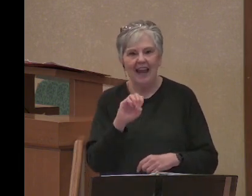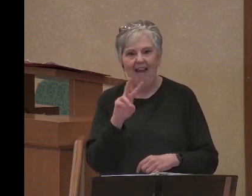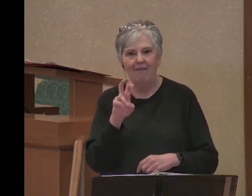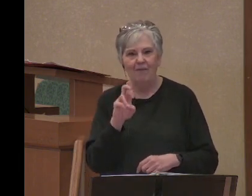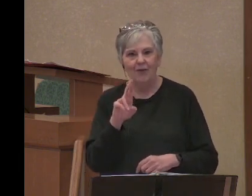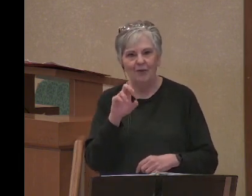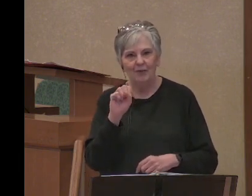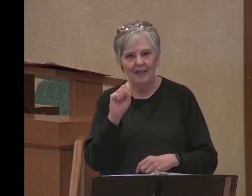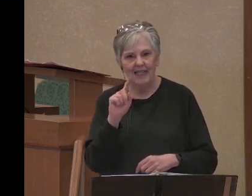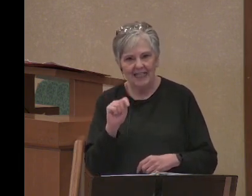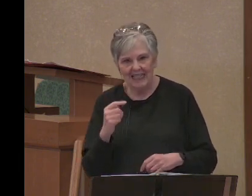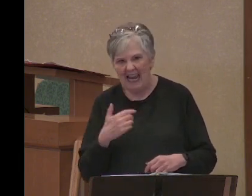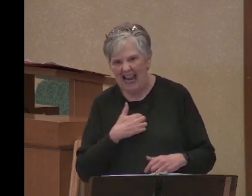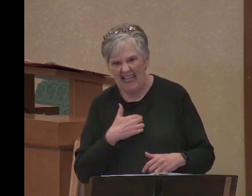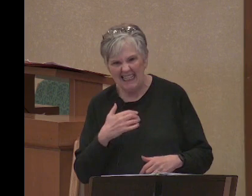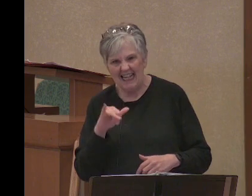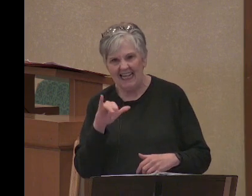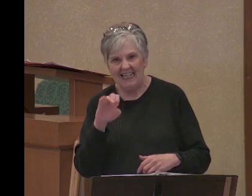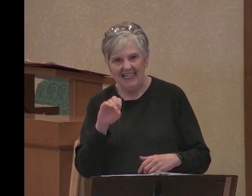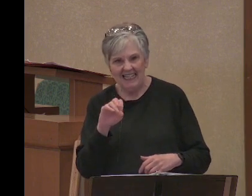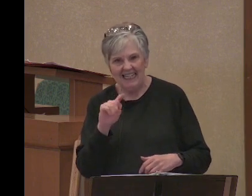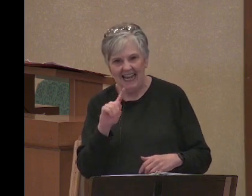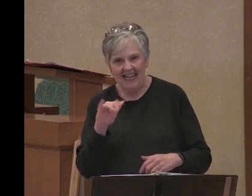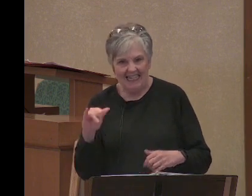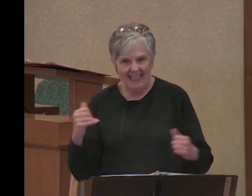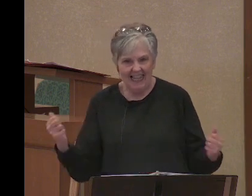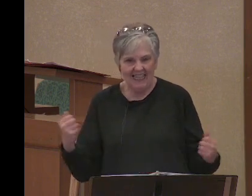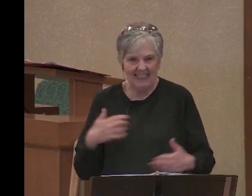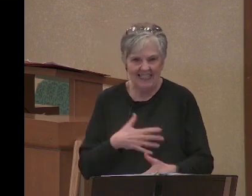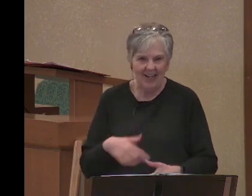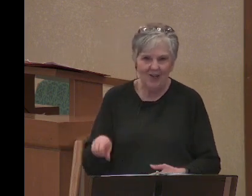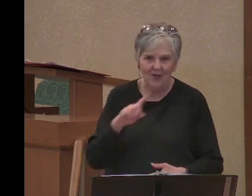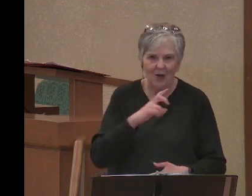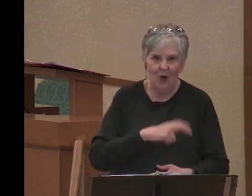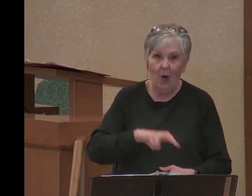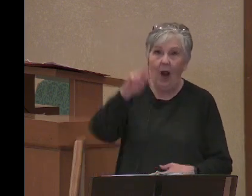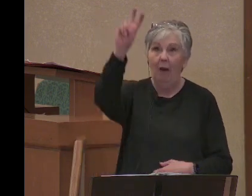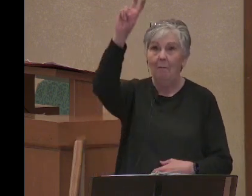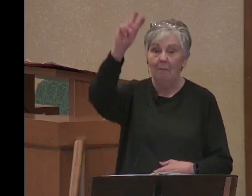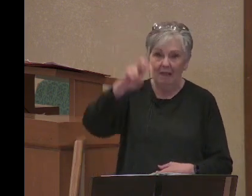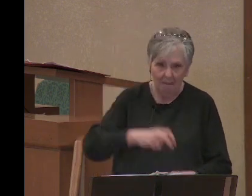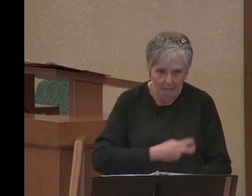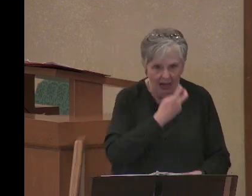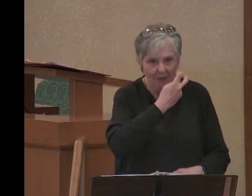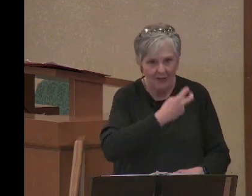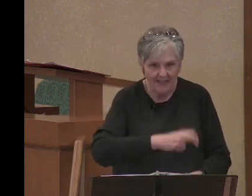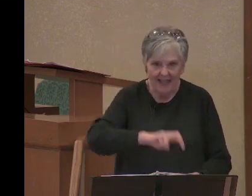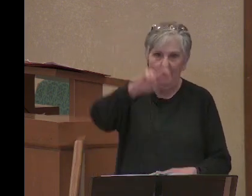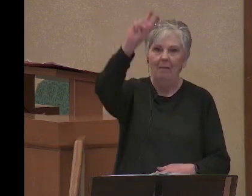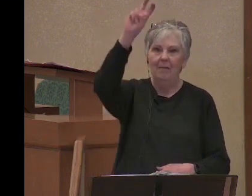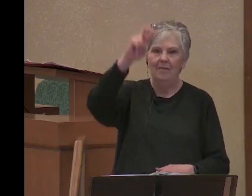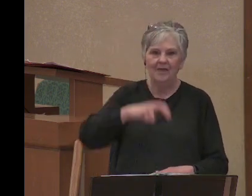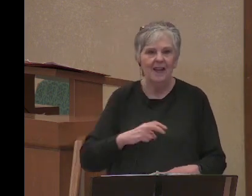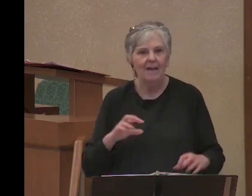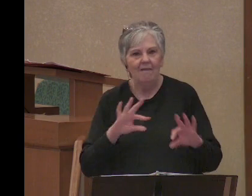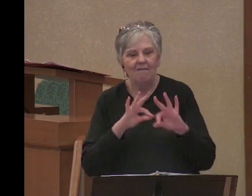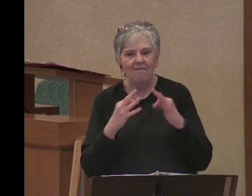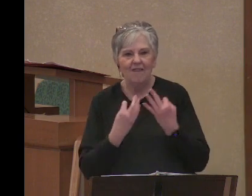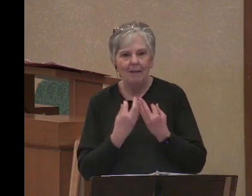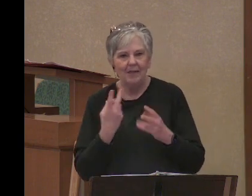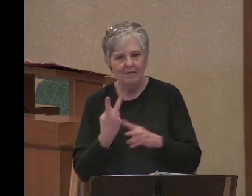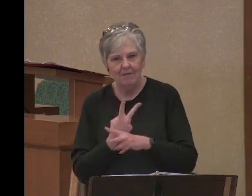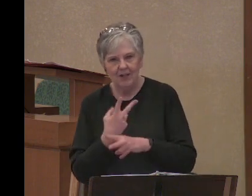a big Yeti that's supposed to scare you. At one point you go up and then you go backwards down the roller coaster. Well, my family had figured